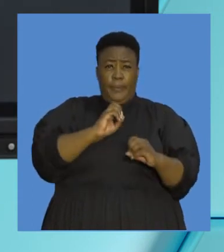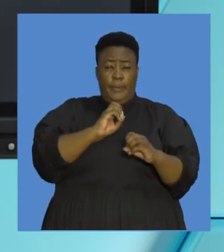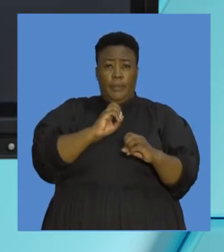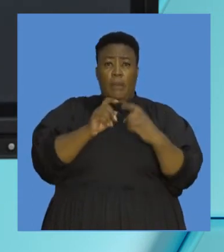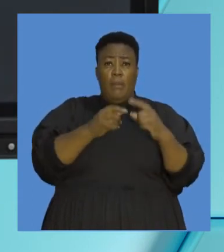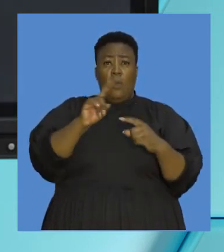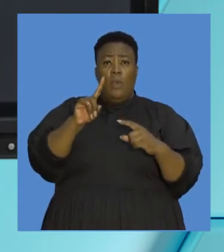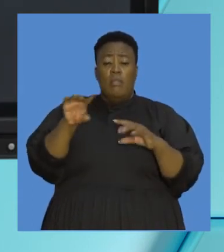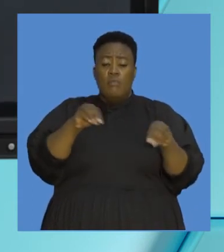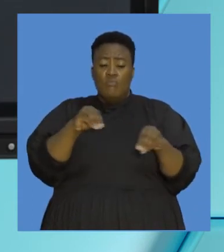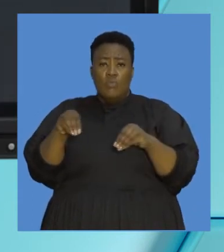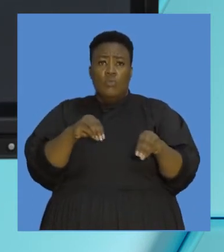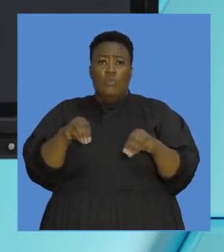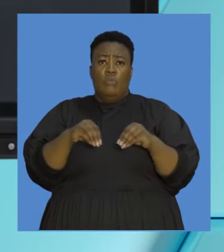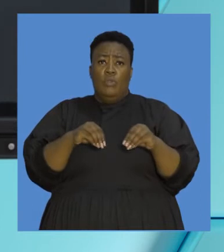motion of the rocket.